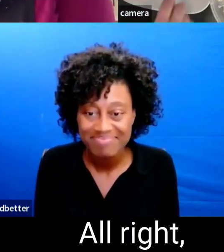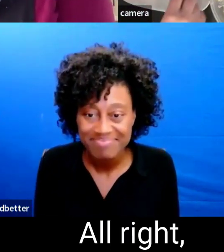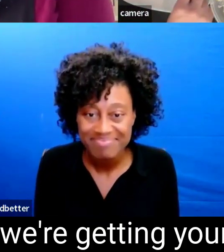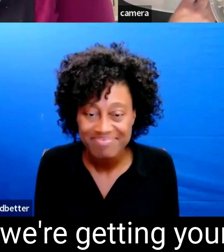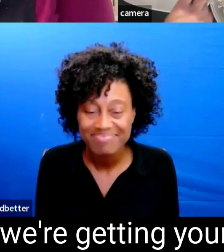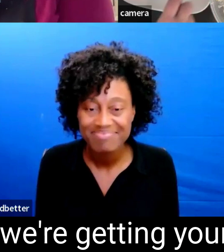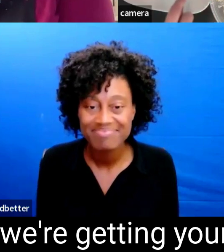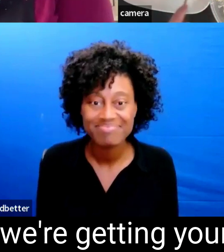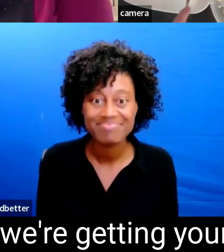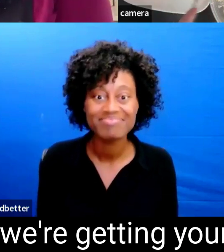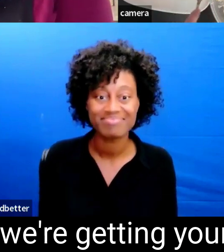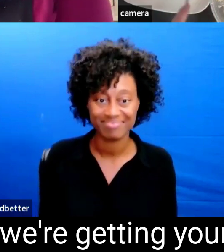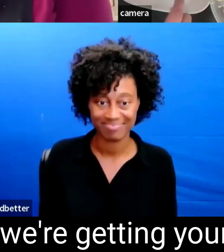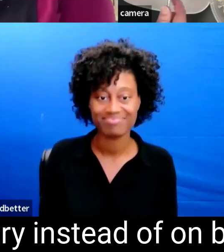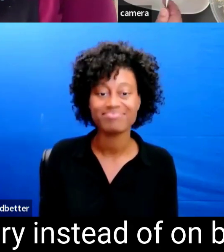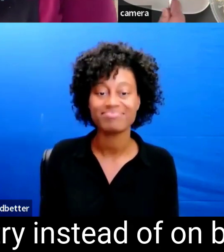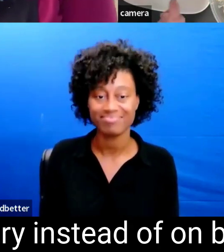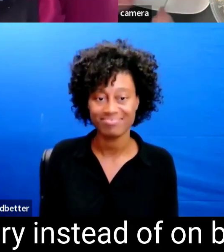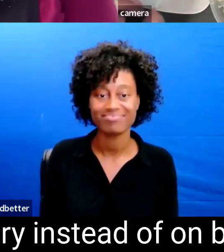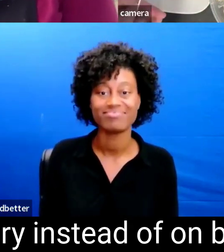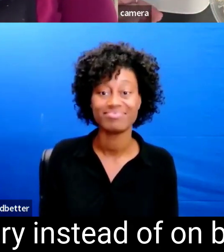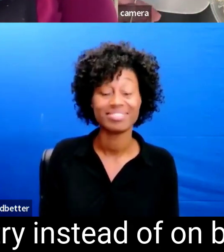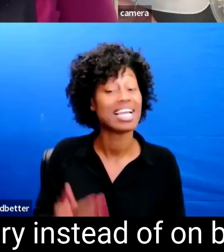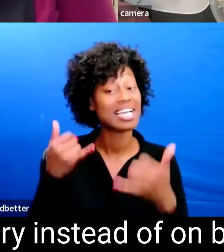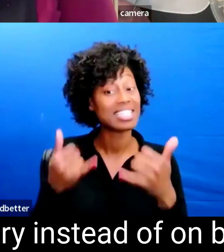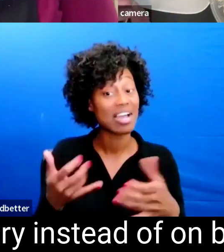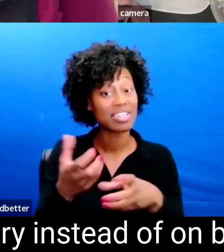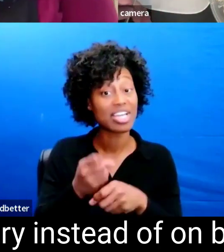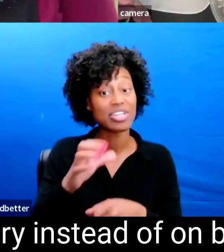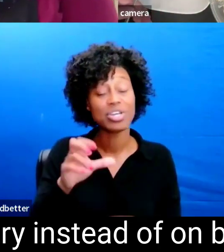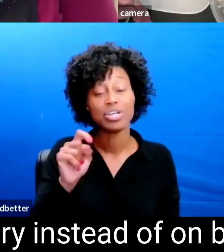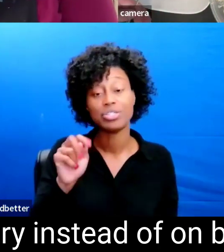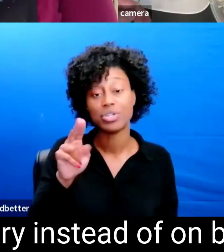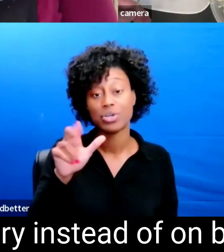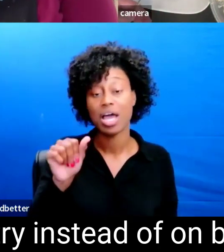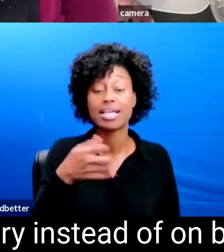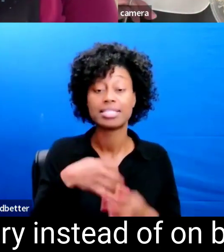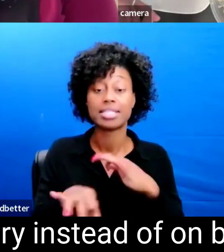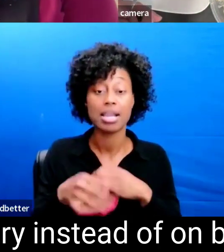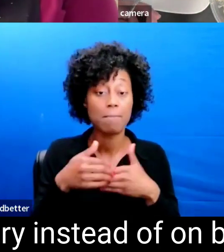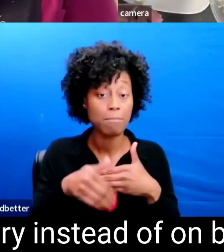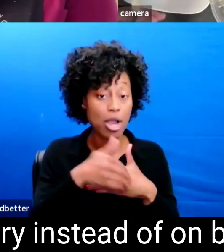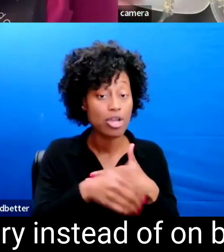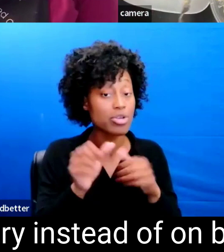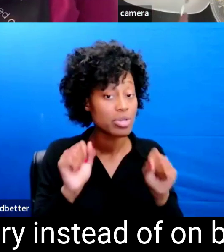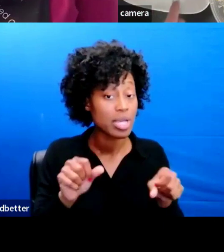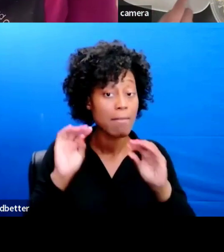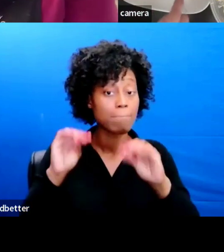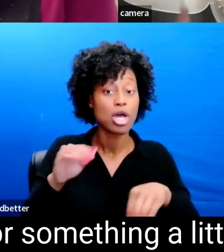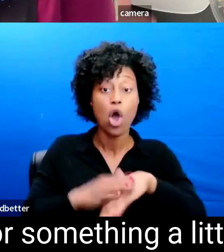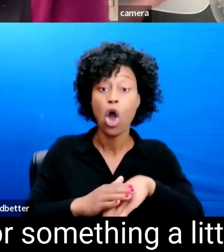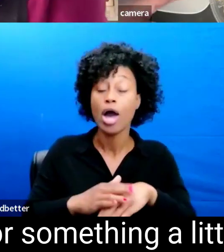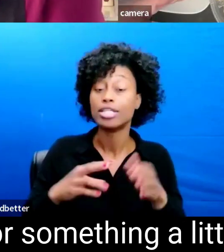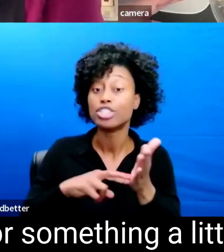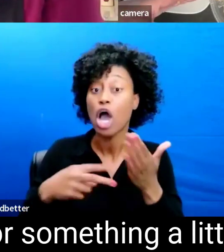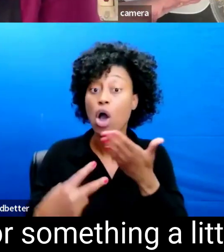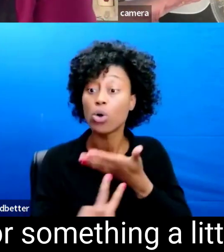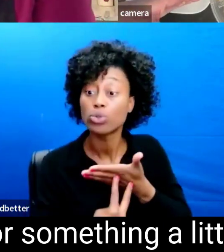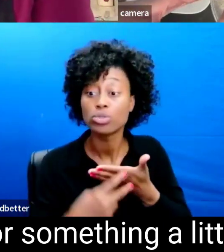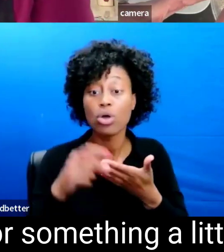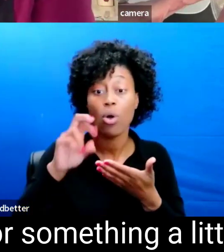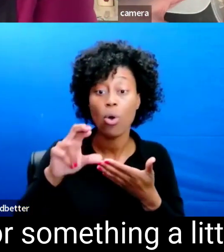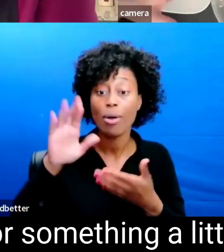All right, so we're getting your tuna. You might want to try, instead of on bread, to put it on toast or a